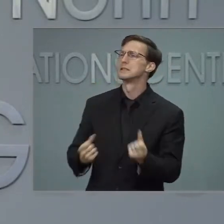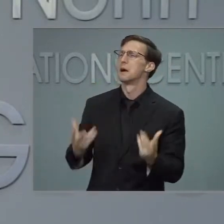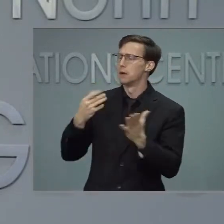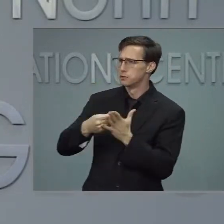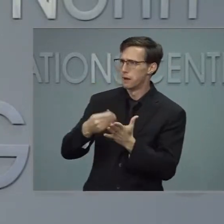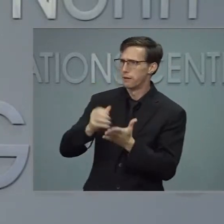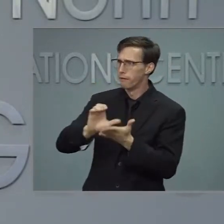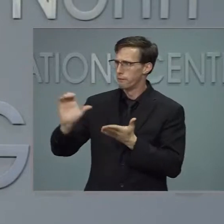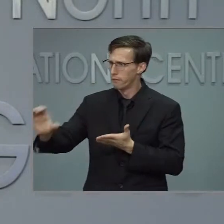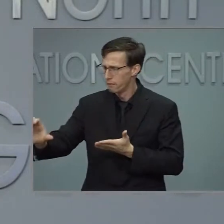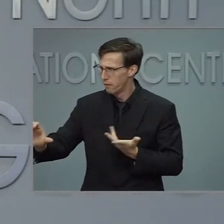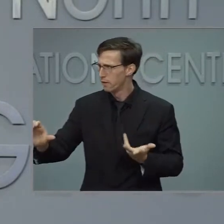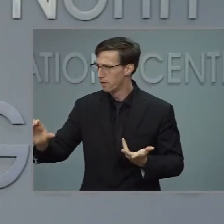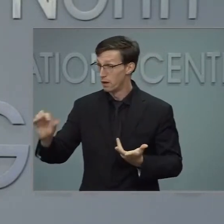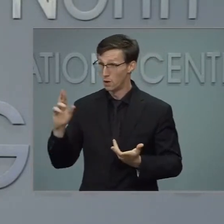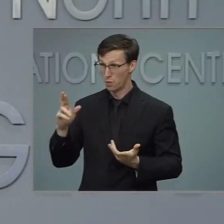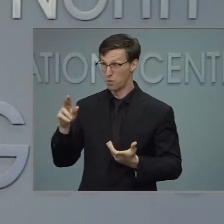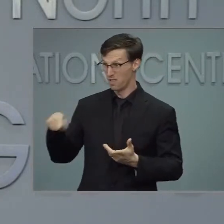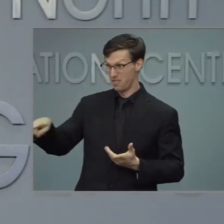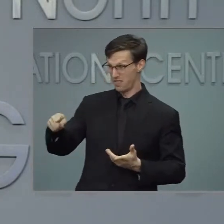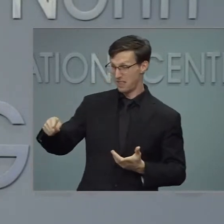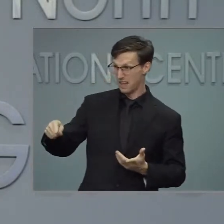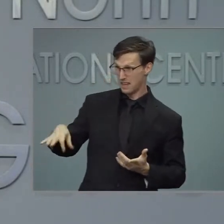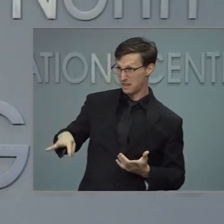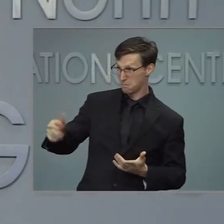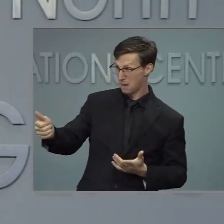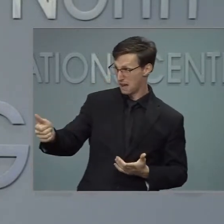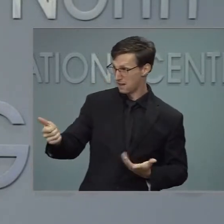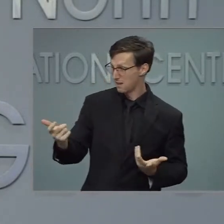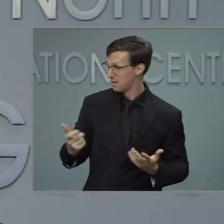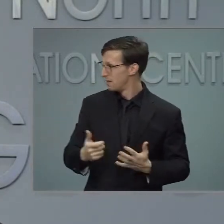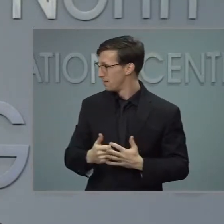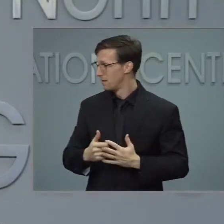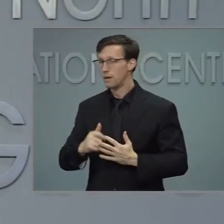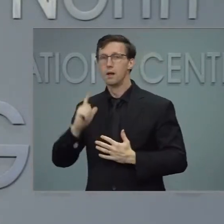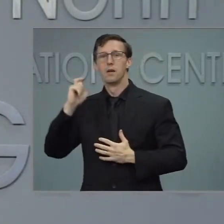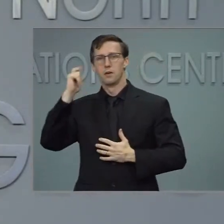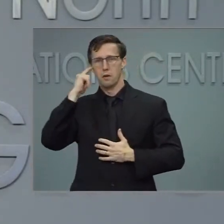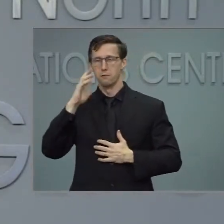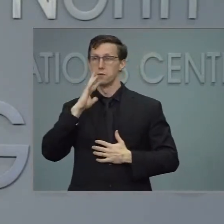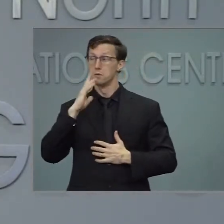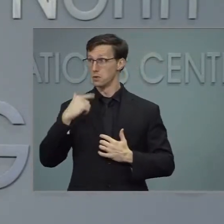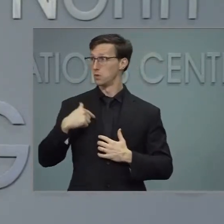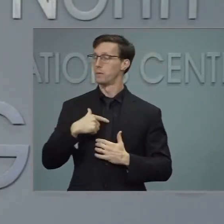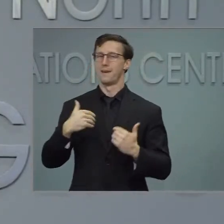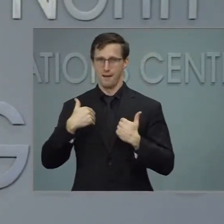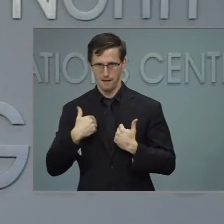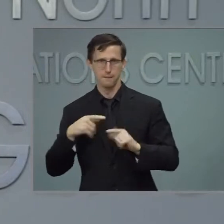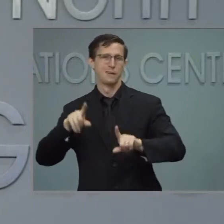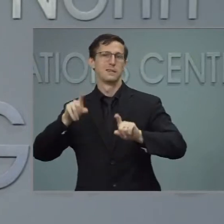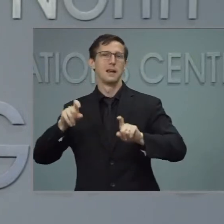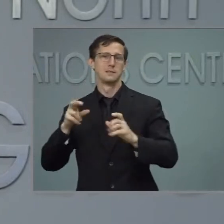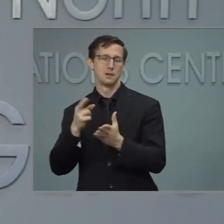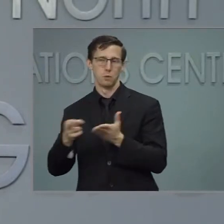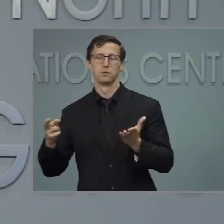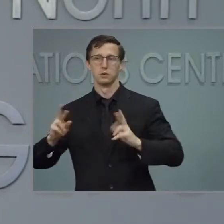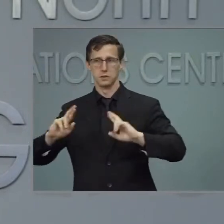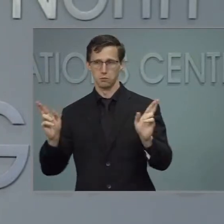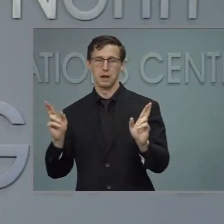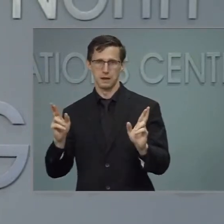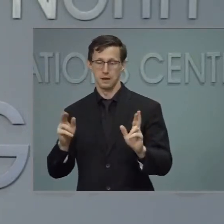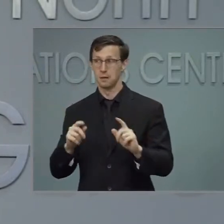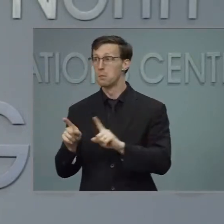employees have to take on that cost themselves? We have testing resources that would be available to do that. There are